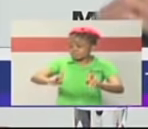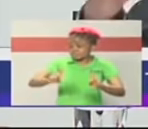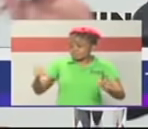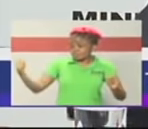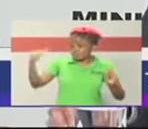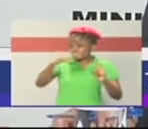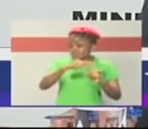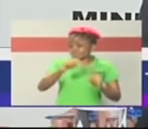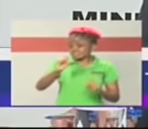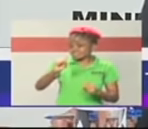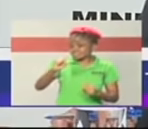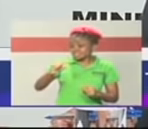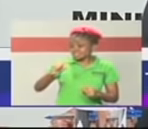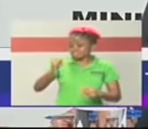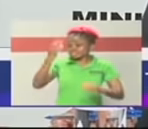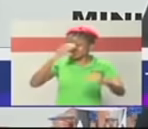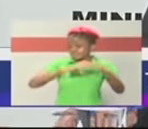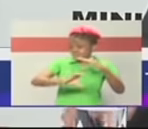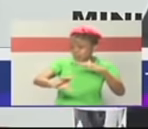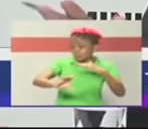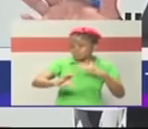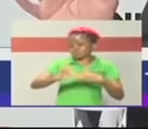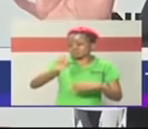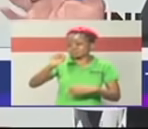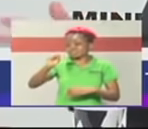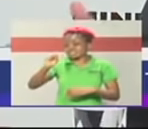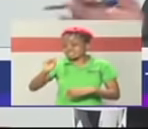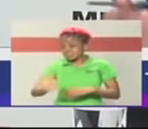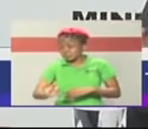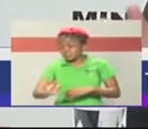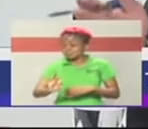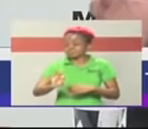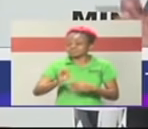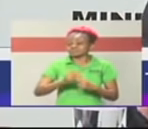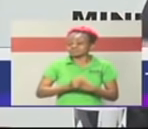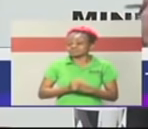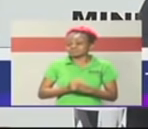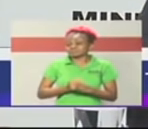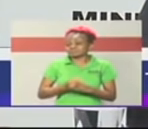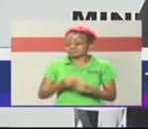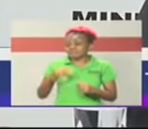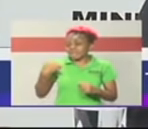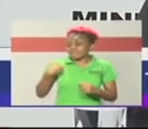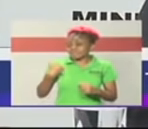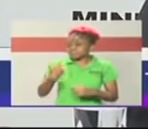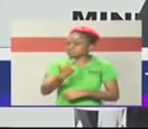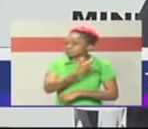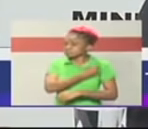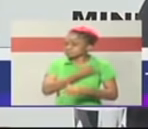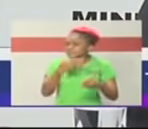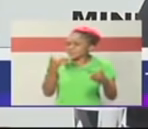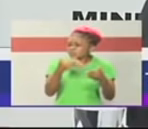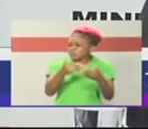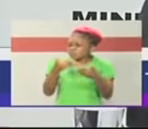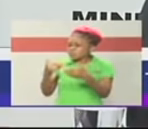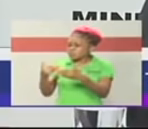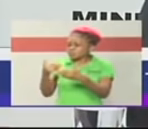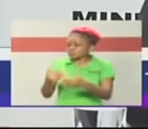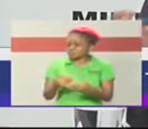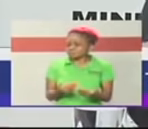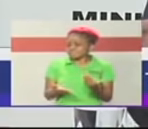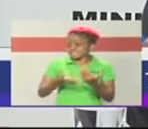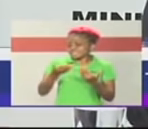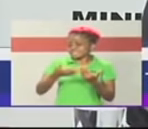to Shogunas to San Fernando, bringing the vaccines closer and closer to people. This weekend,